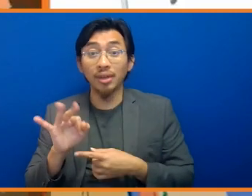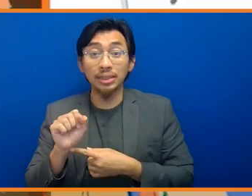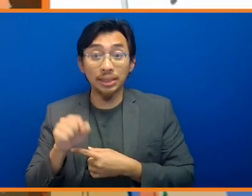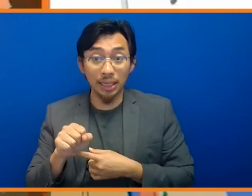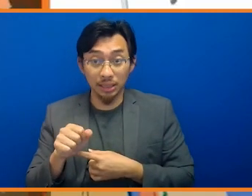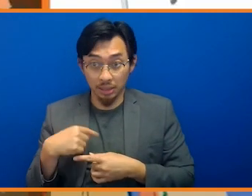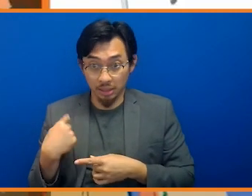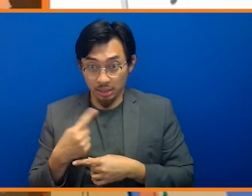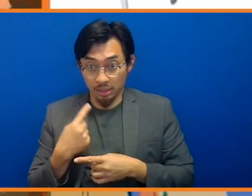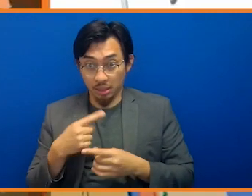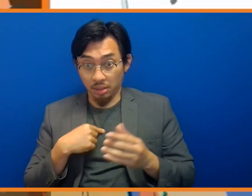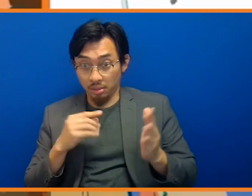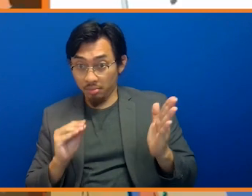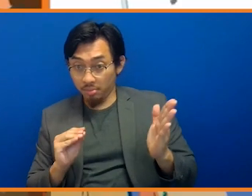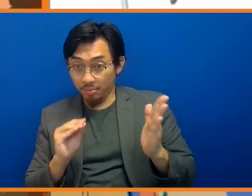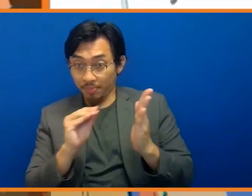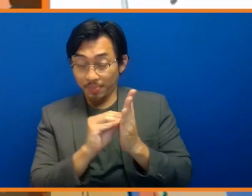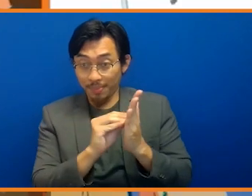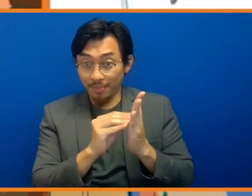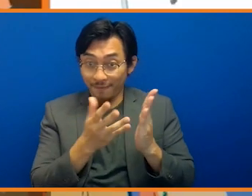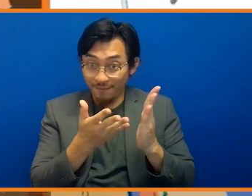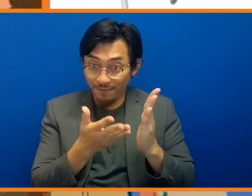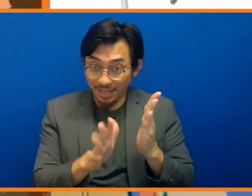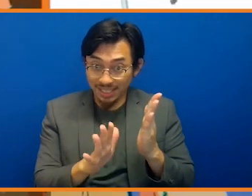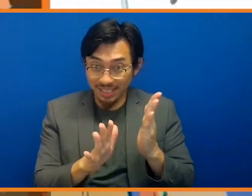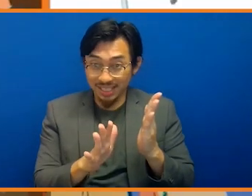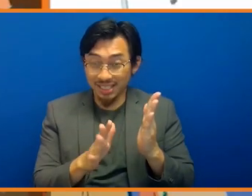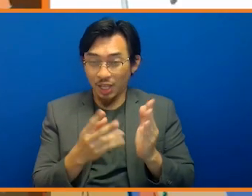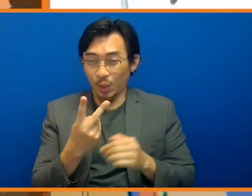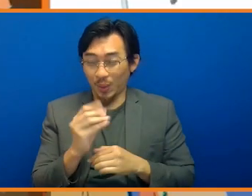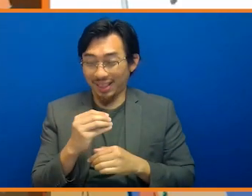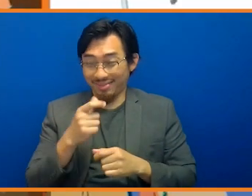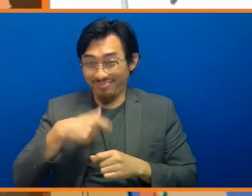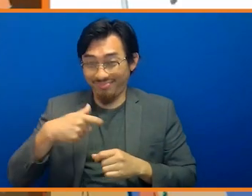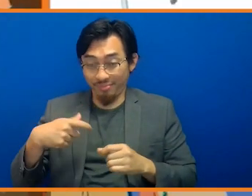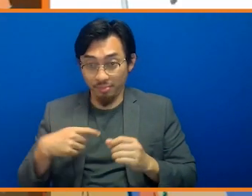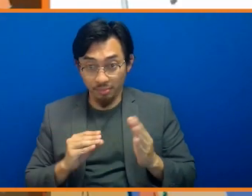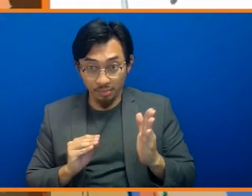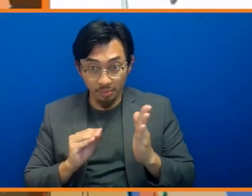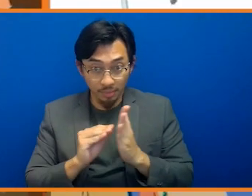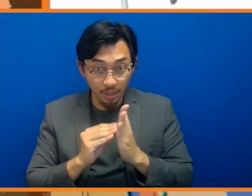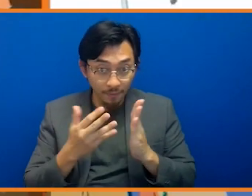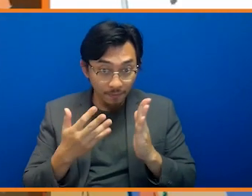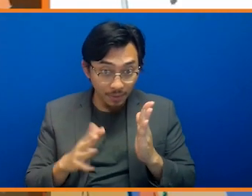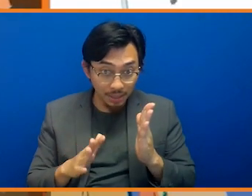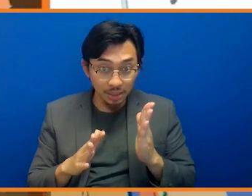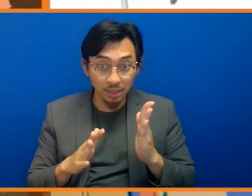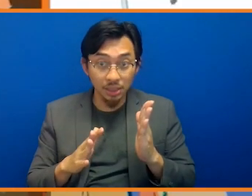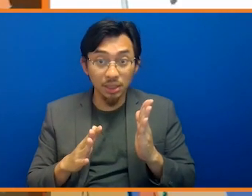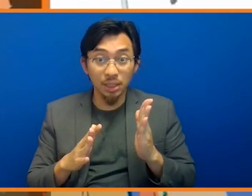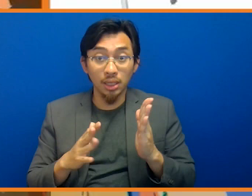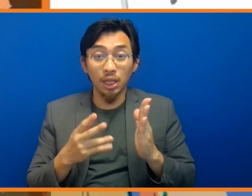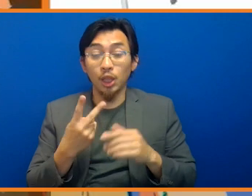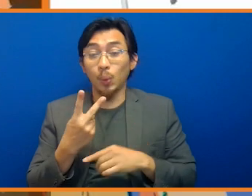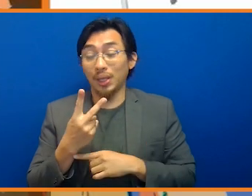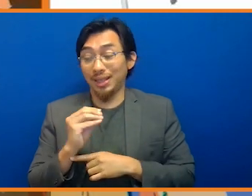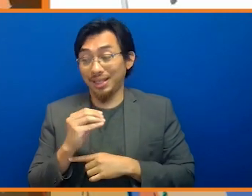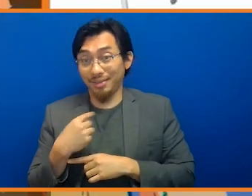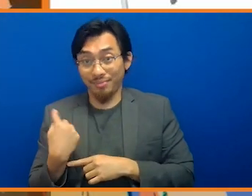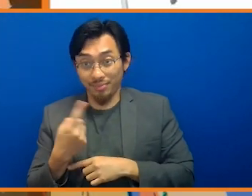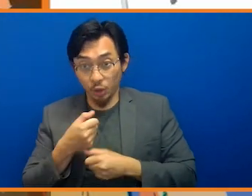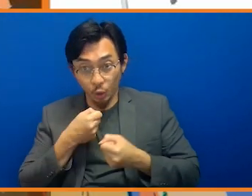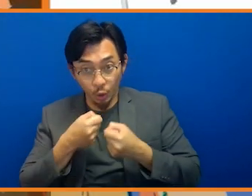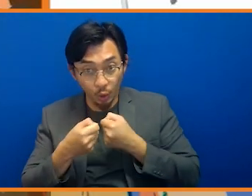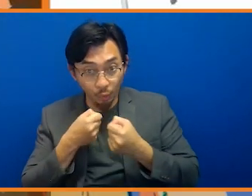then after we submit the concept note after the 20 finalists, uh, yeah, 20 finalists